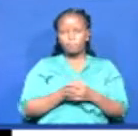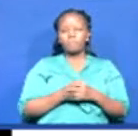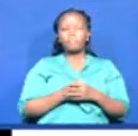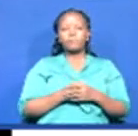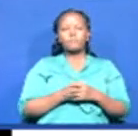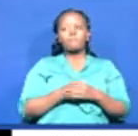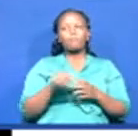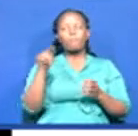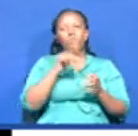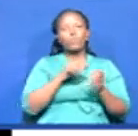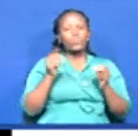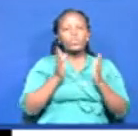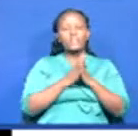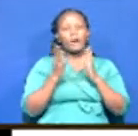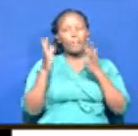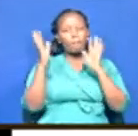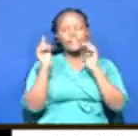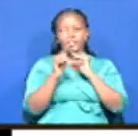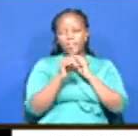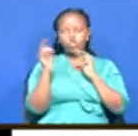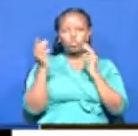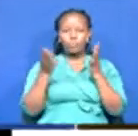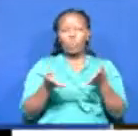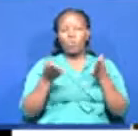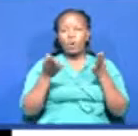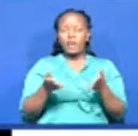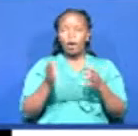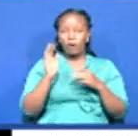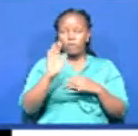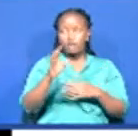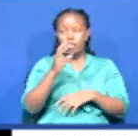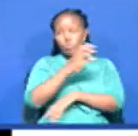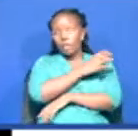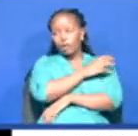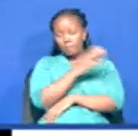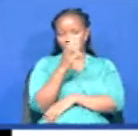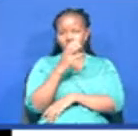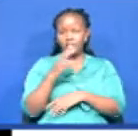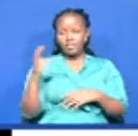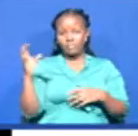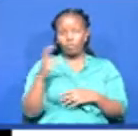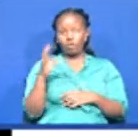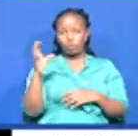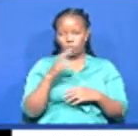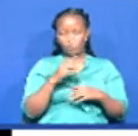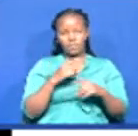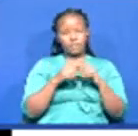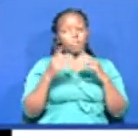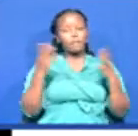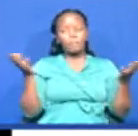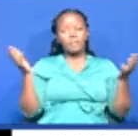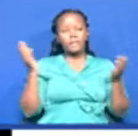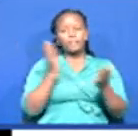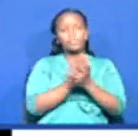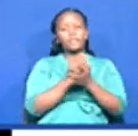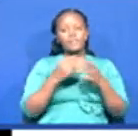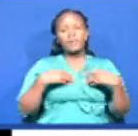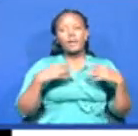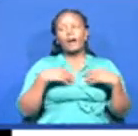we appreciate you now in your capacity as a consumer. But yes, we have some